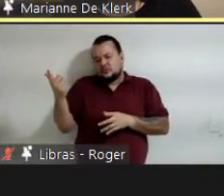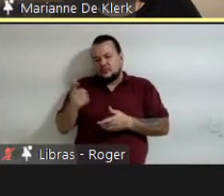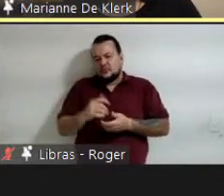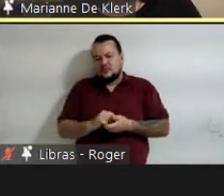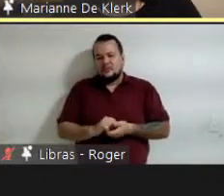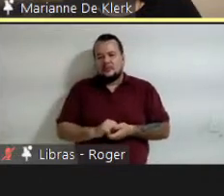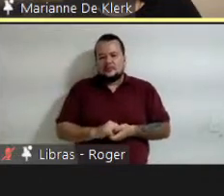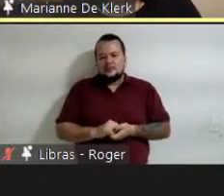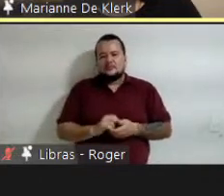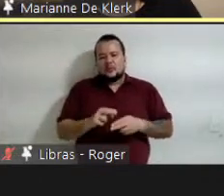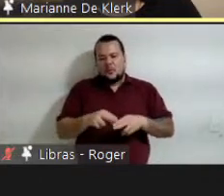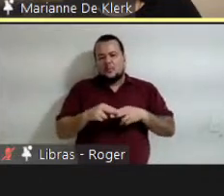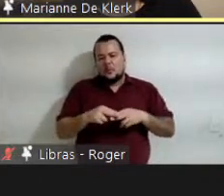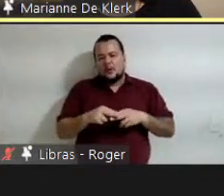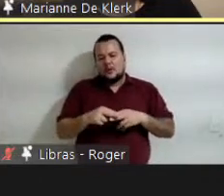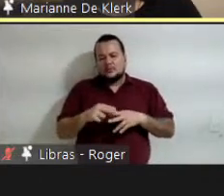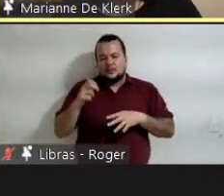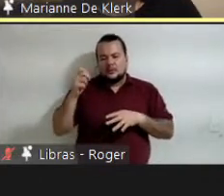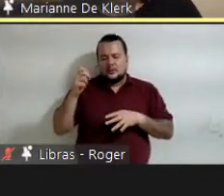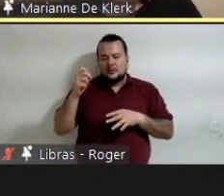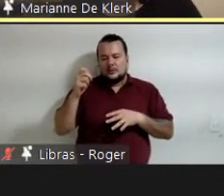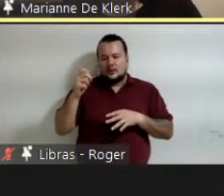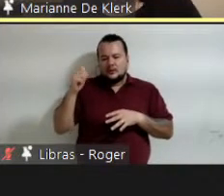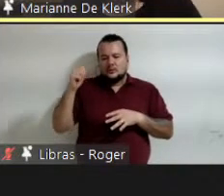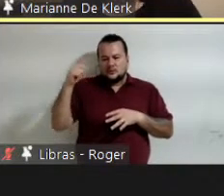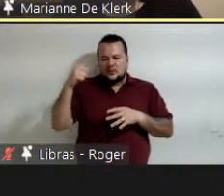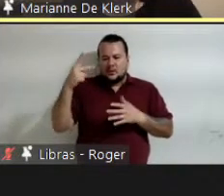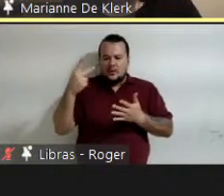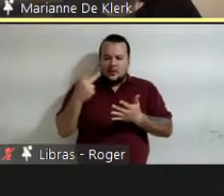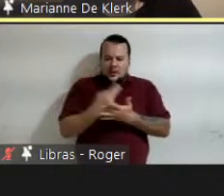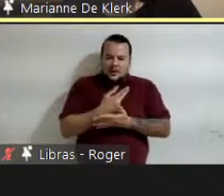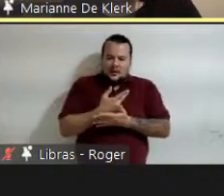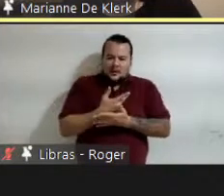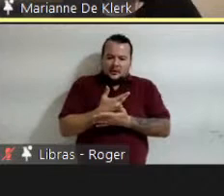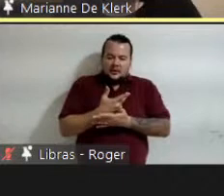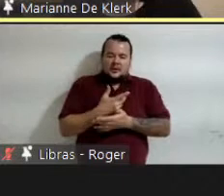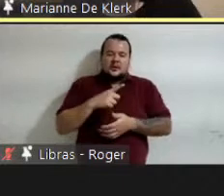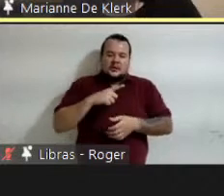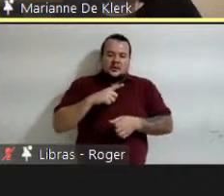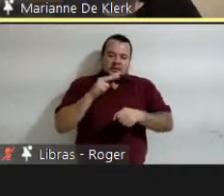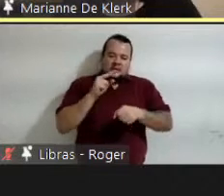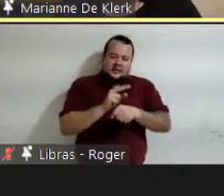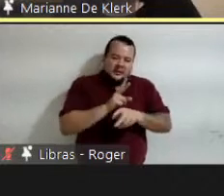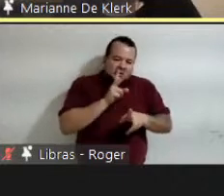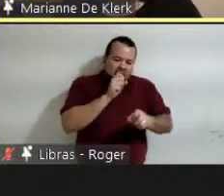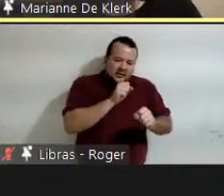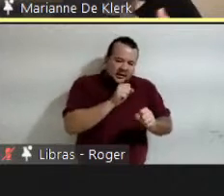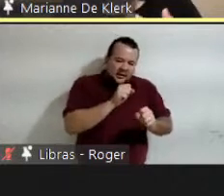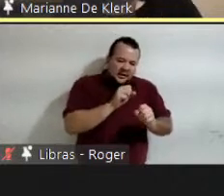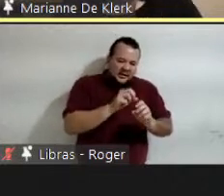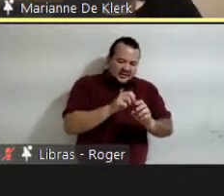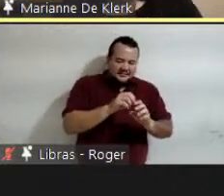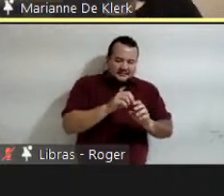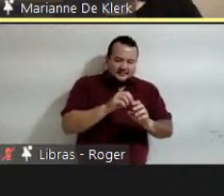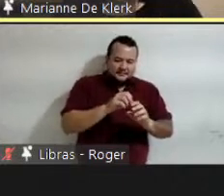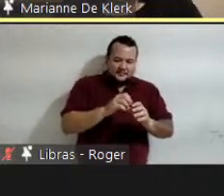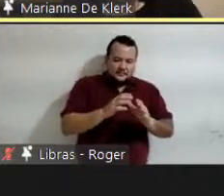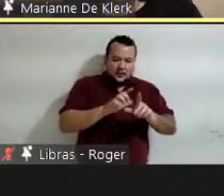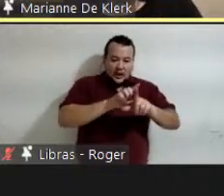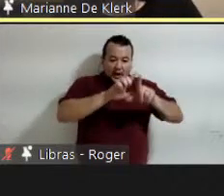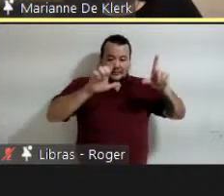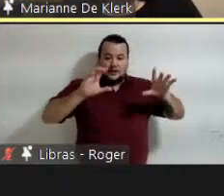a much more protected one. On the west, very intense facade. You see granite facing. And then there's wonderful